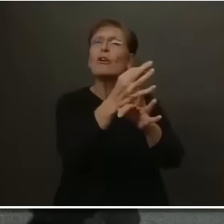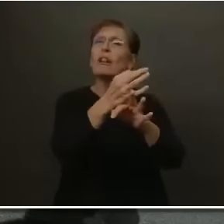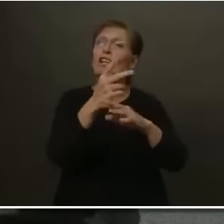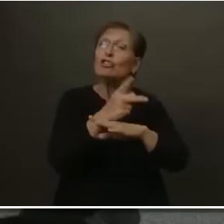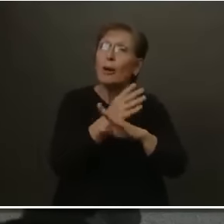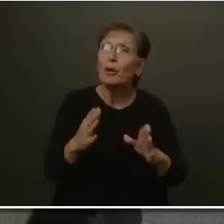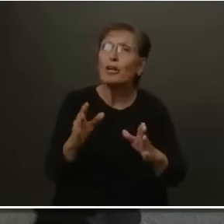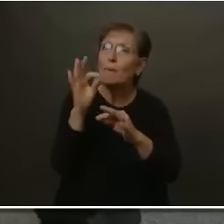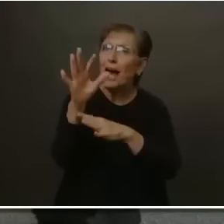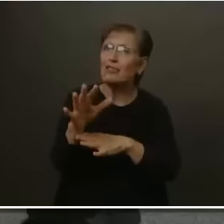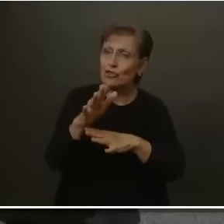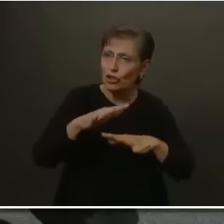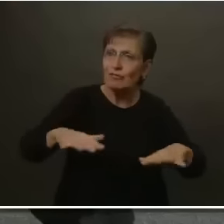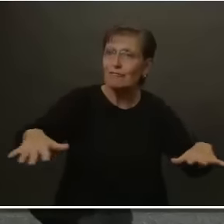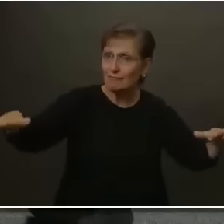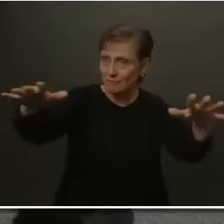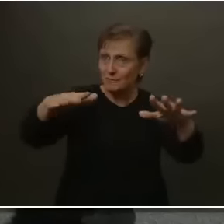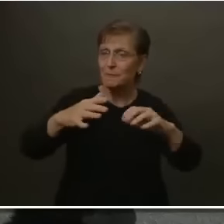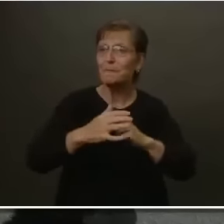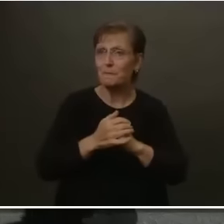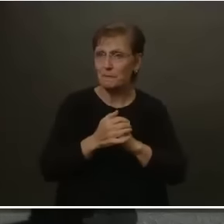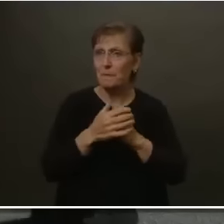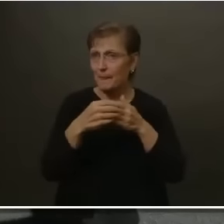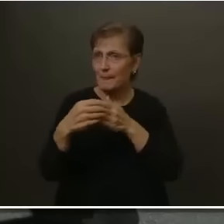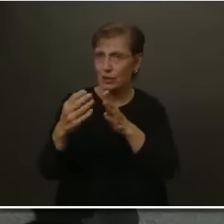pastor among you.